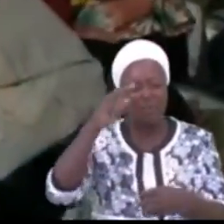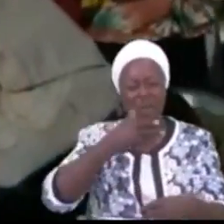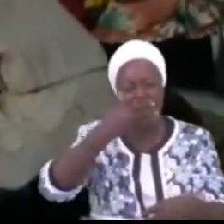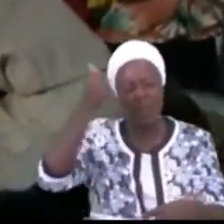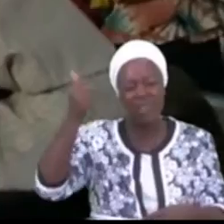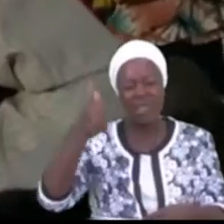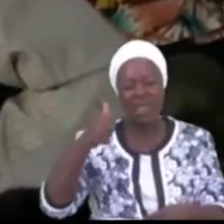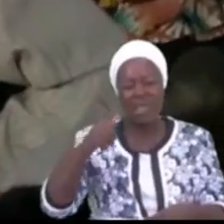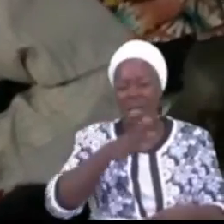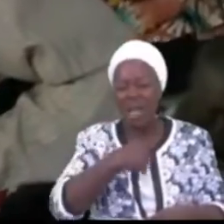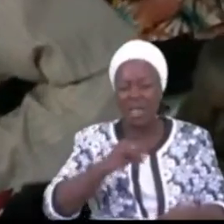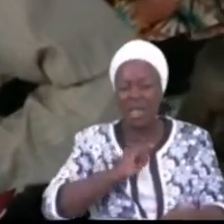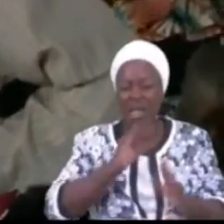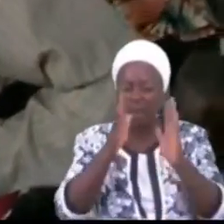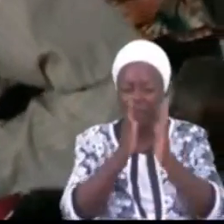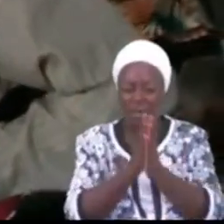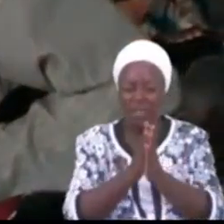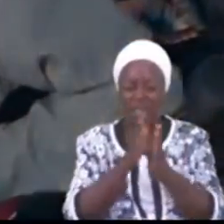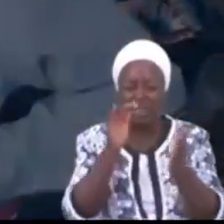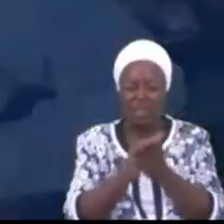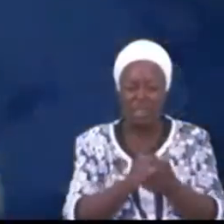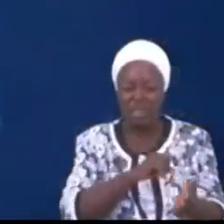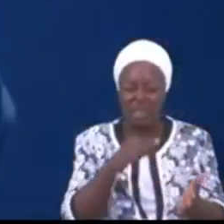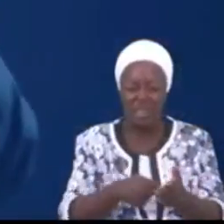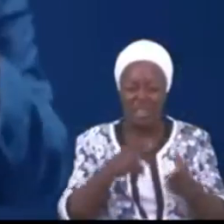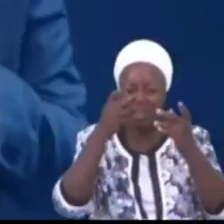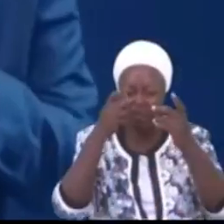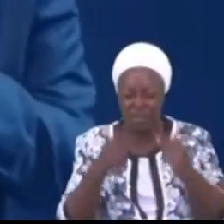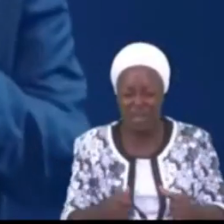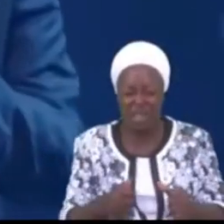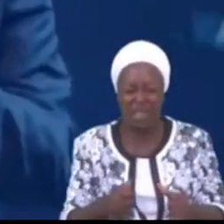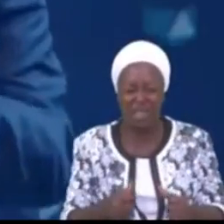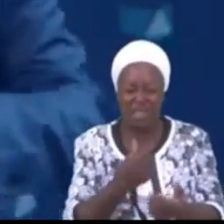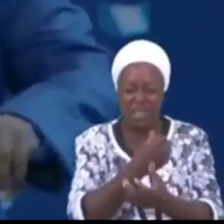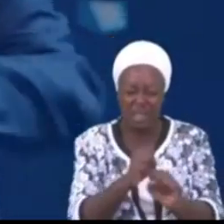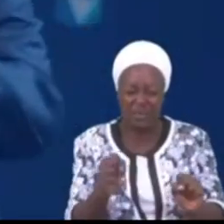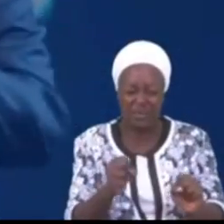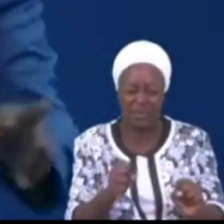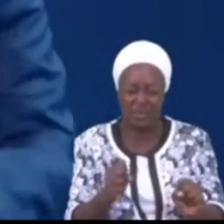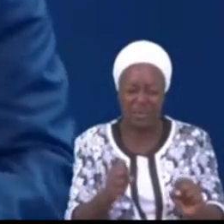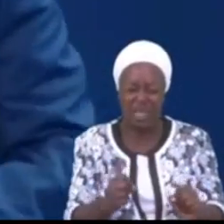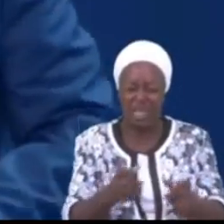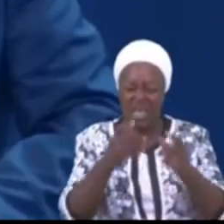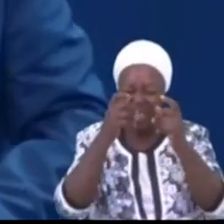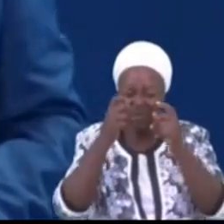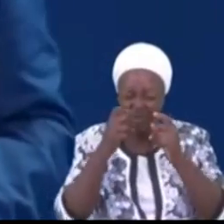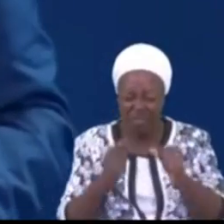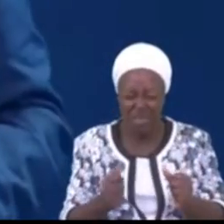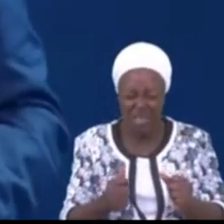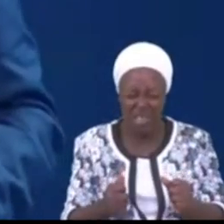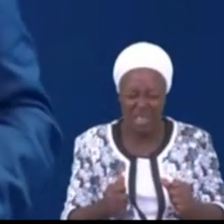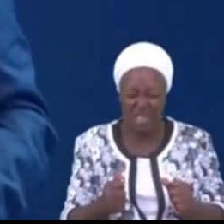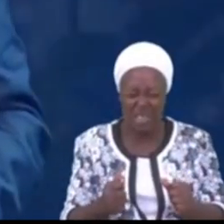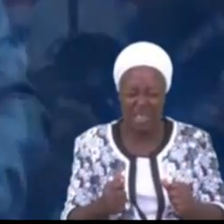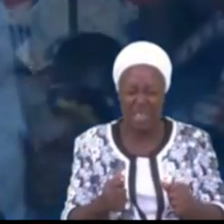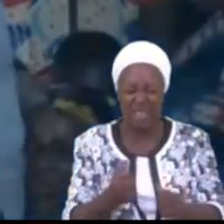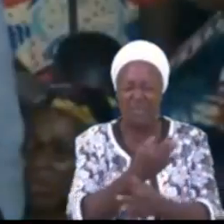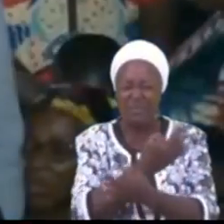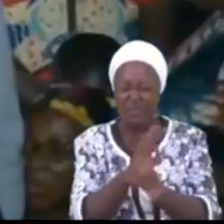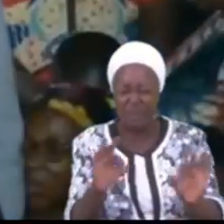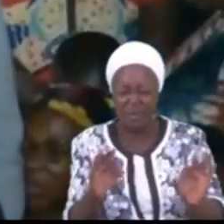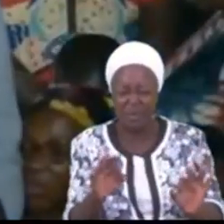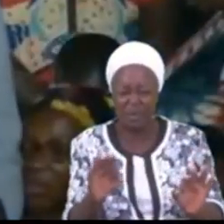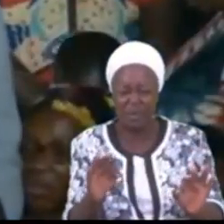I pray this immediate salvation, immediate emancipation